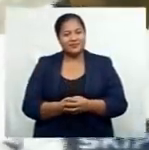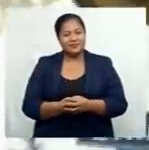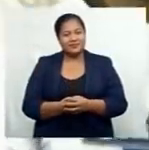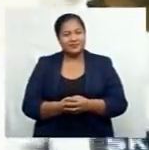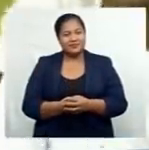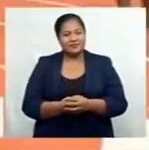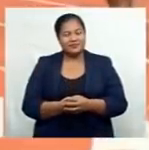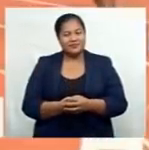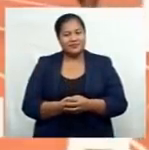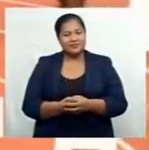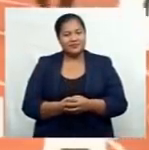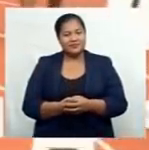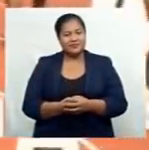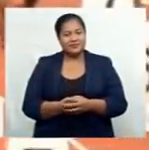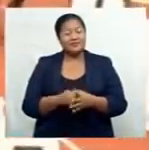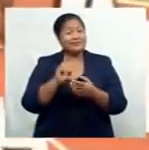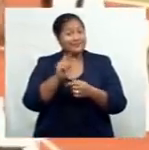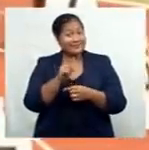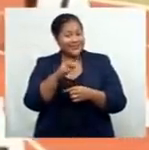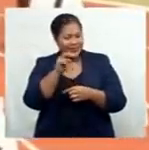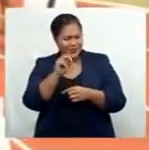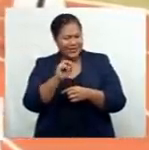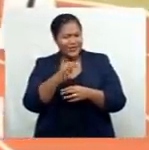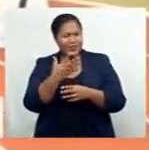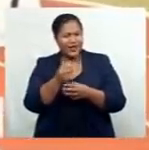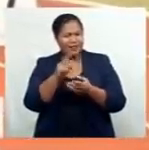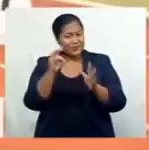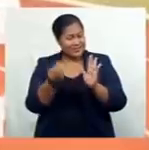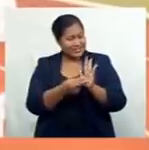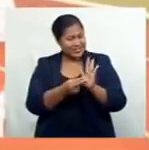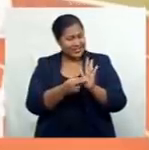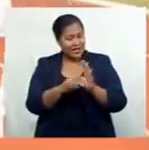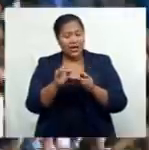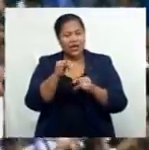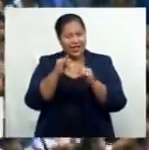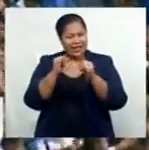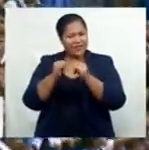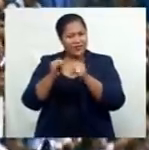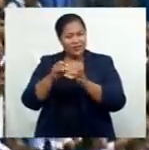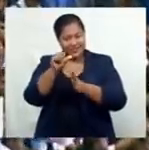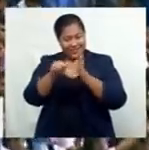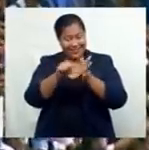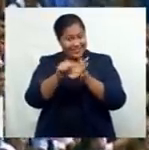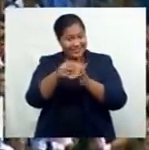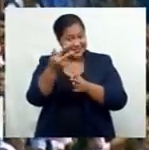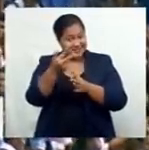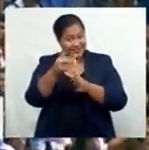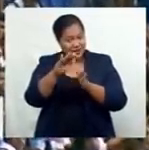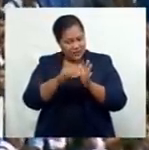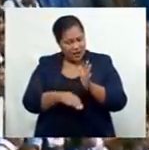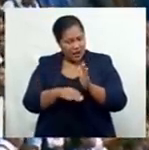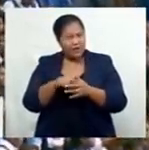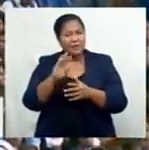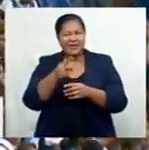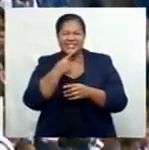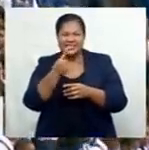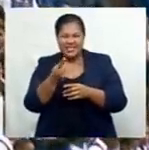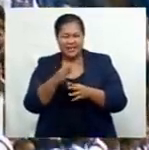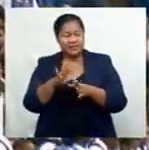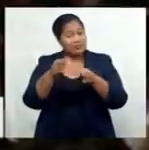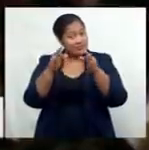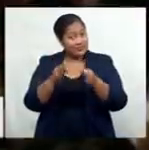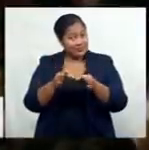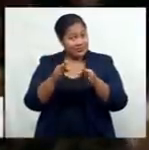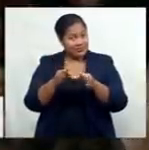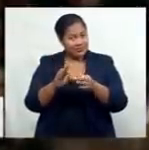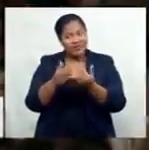input there. A factor that will need to be looked at as individuals 18 years and below. However, Mazie says the decision will